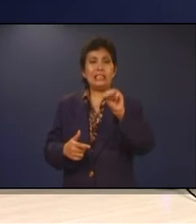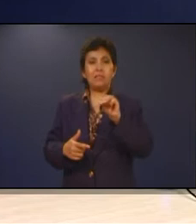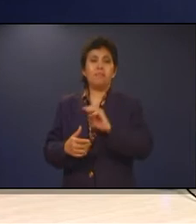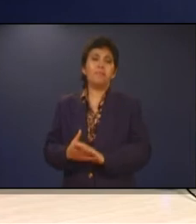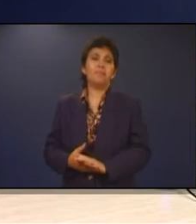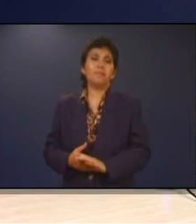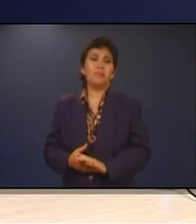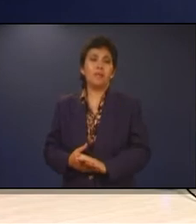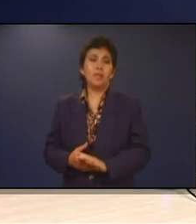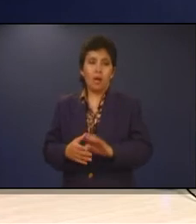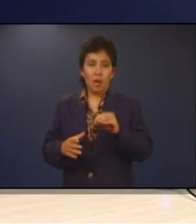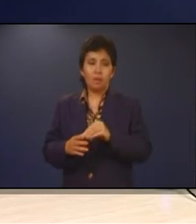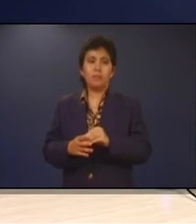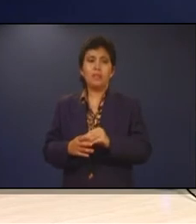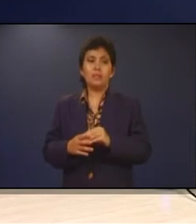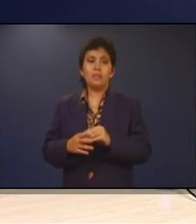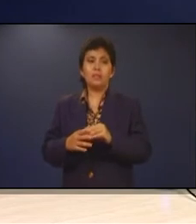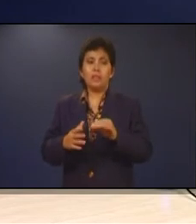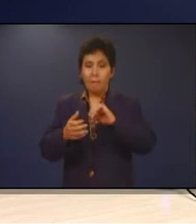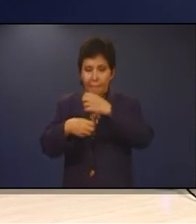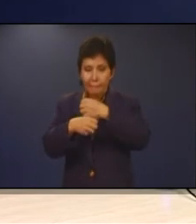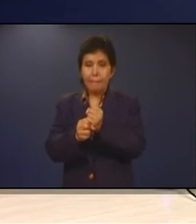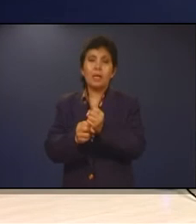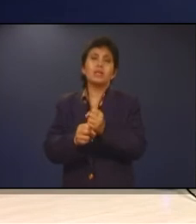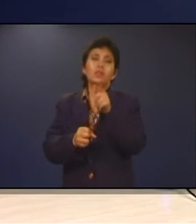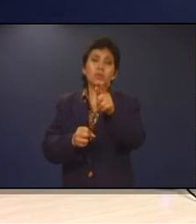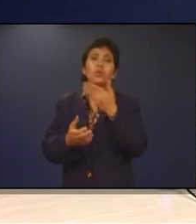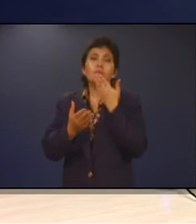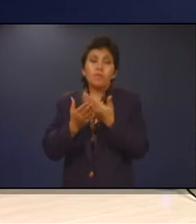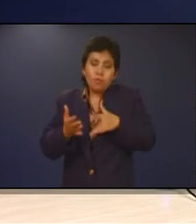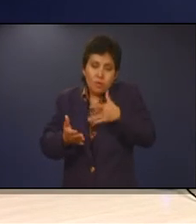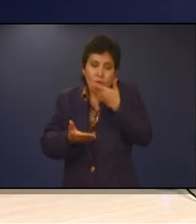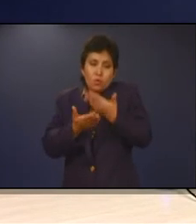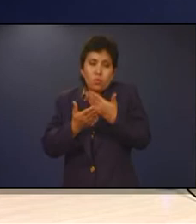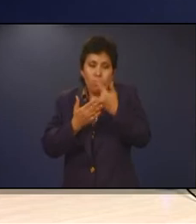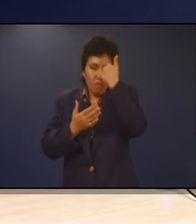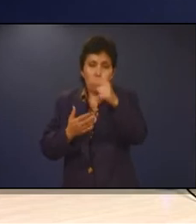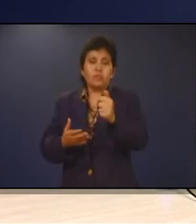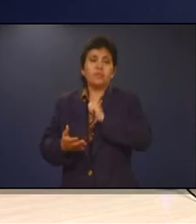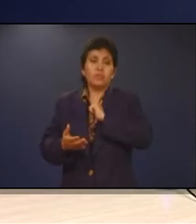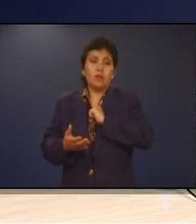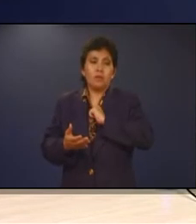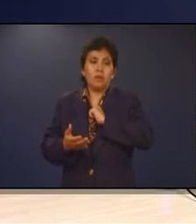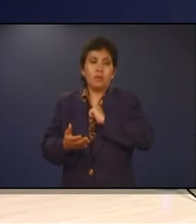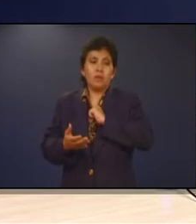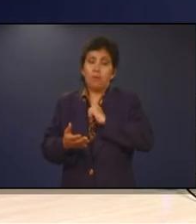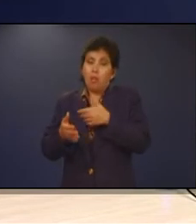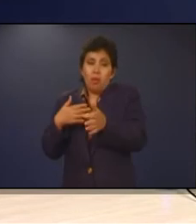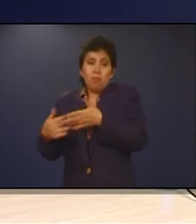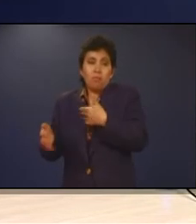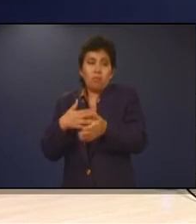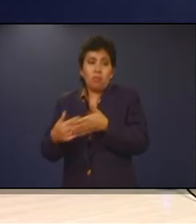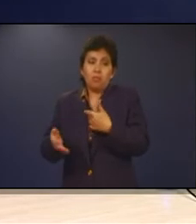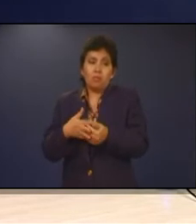to strive out in this world. I mean, it makes you feel good yourself. Even though you score nothing,